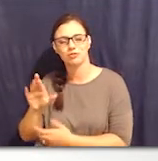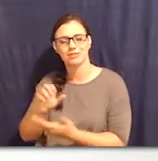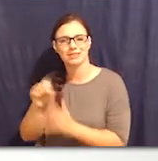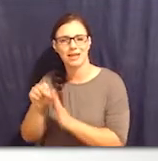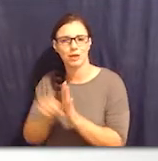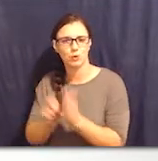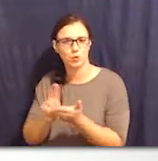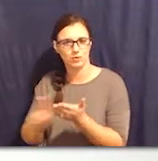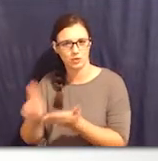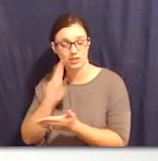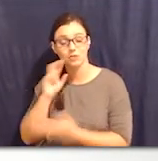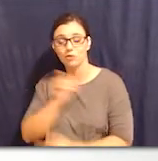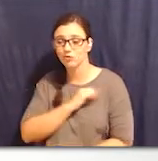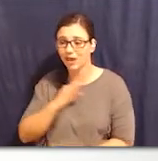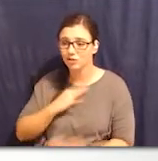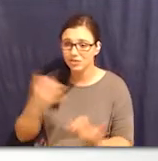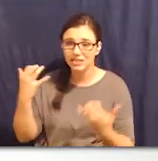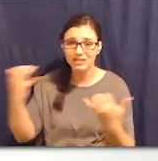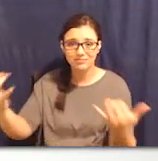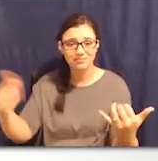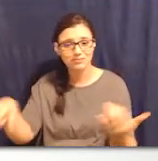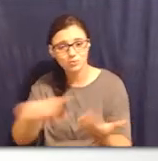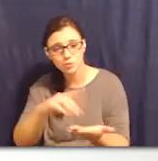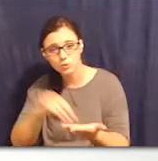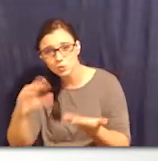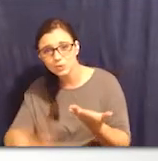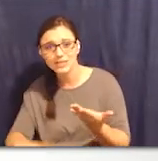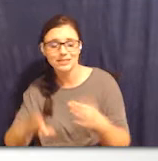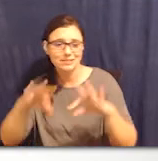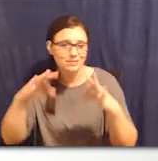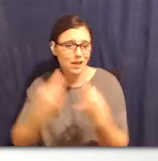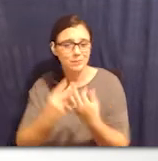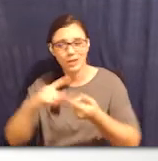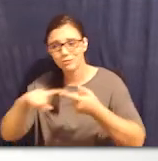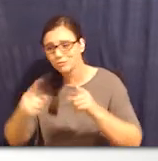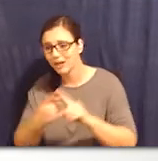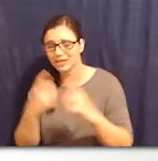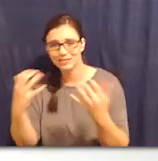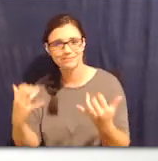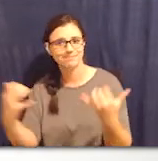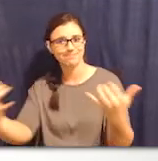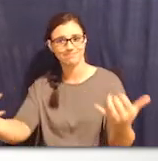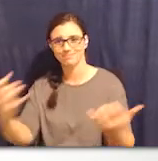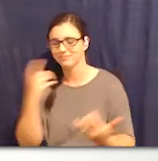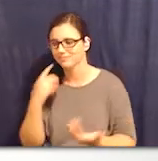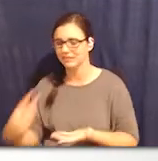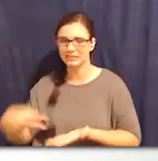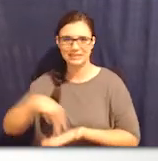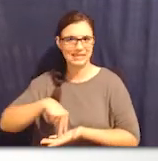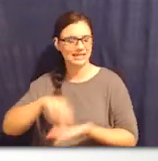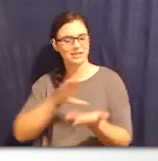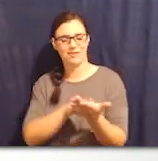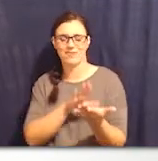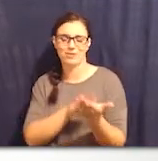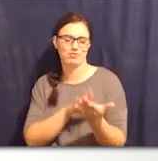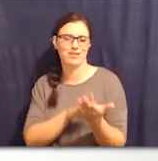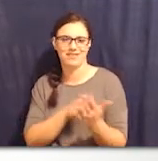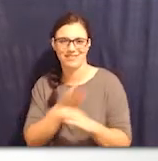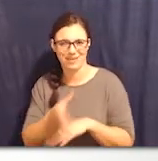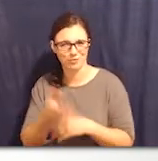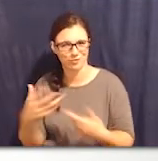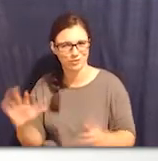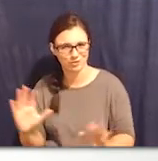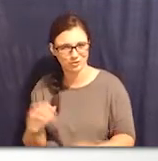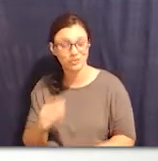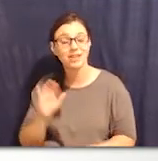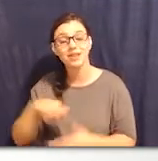School of Music at Montclair State University, to faculty members, students, family, and friends to